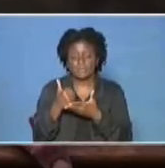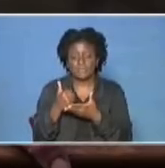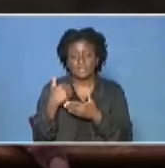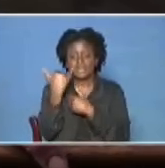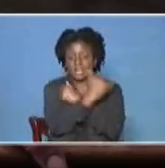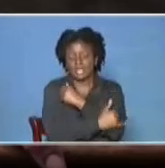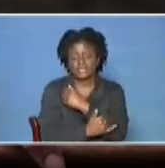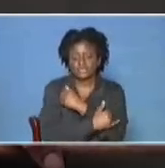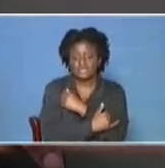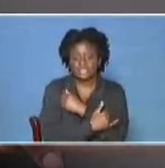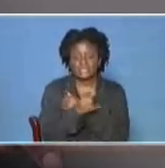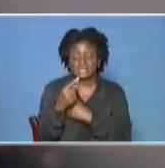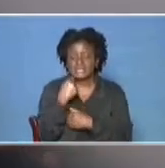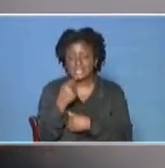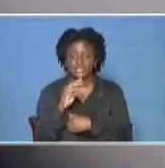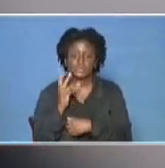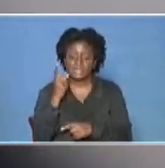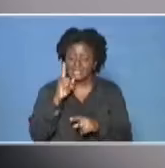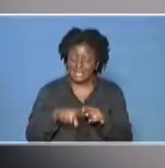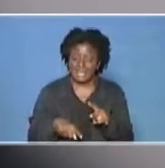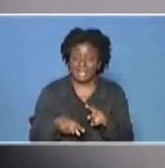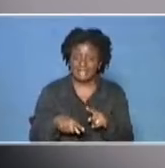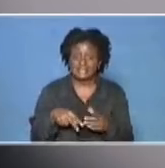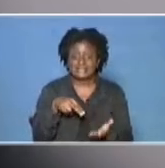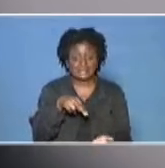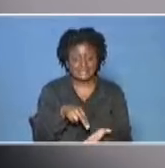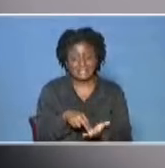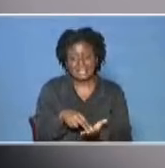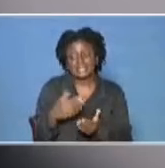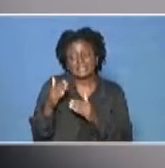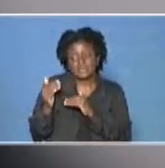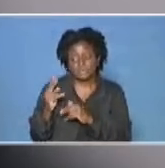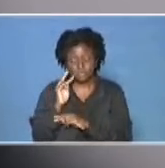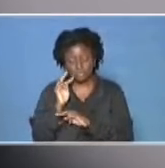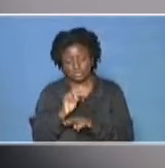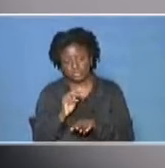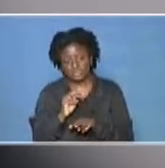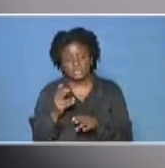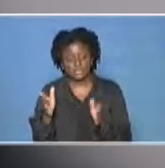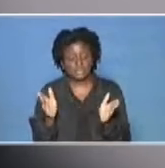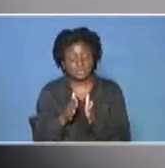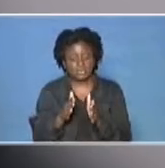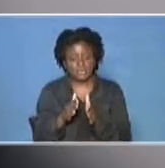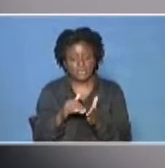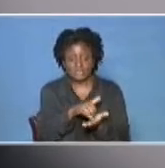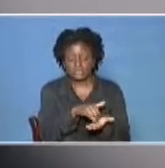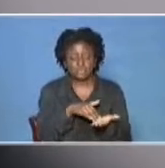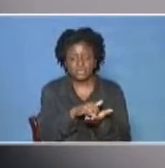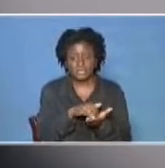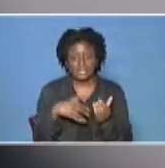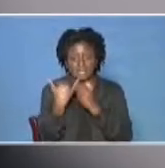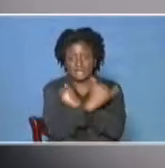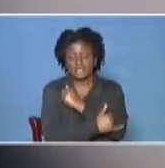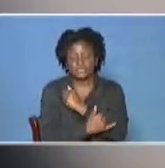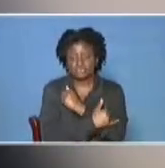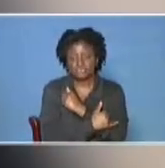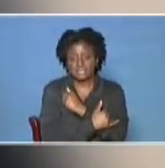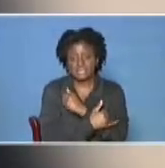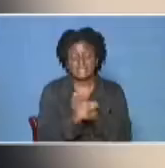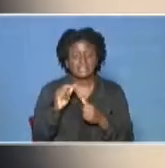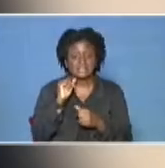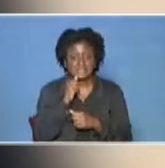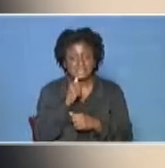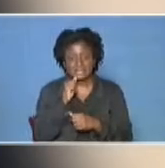General charges that we cannot stand by as small and vulnerable states drown in rising seas and